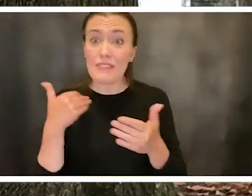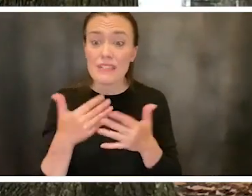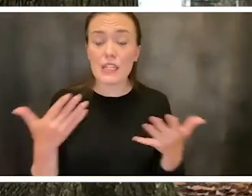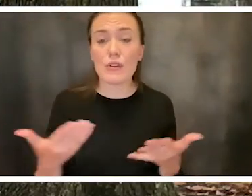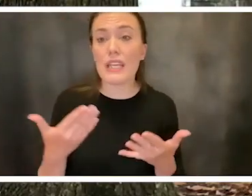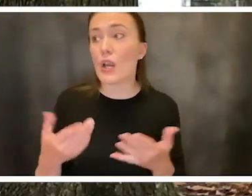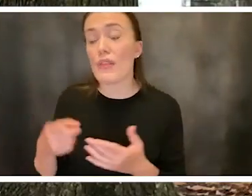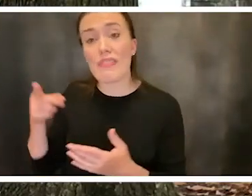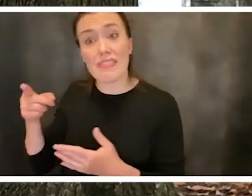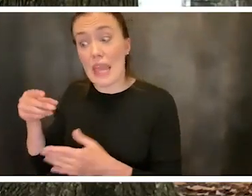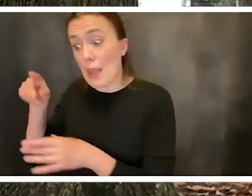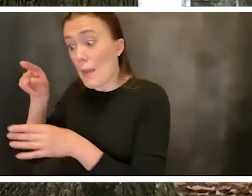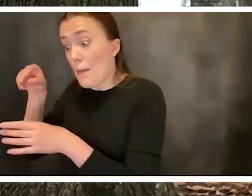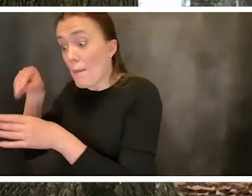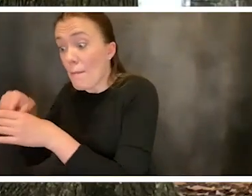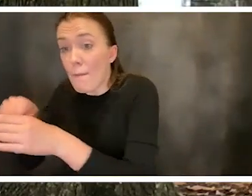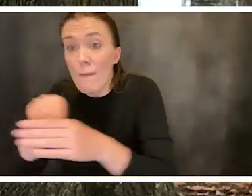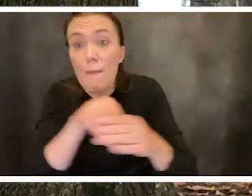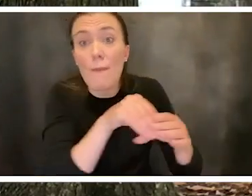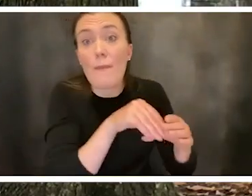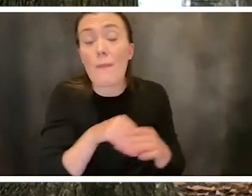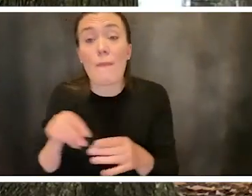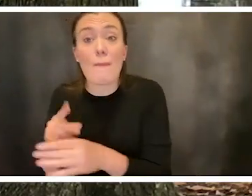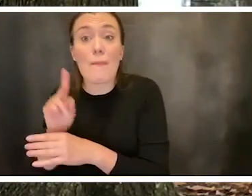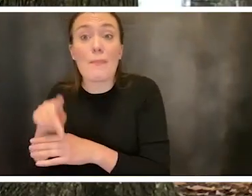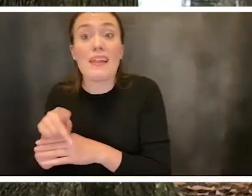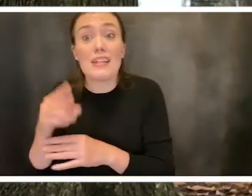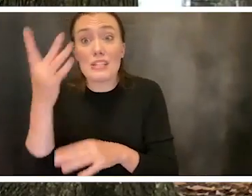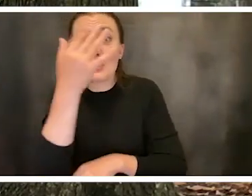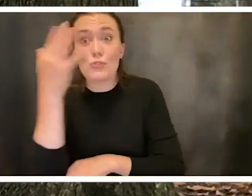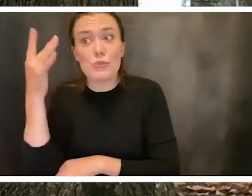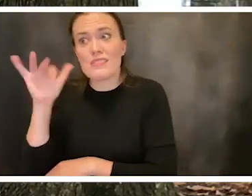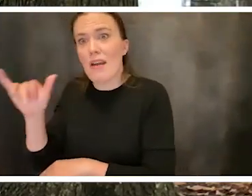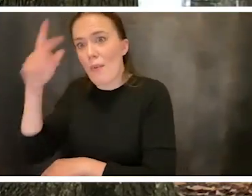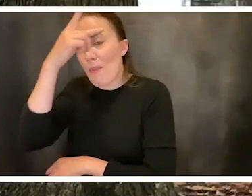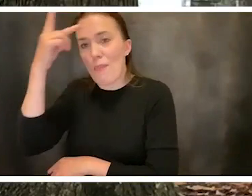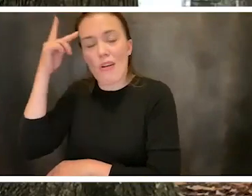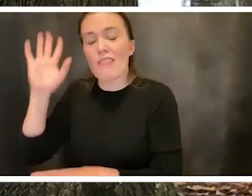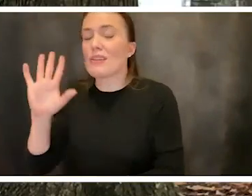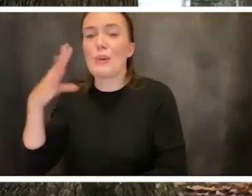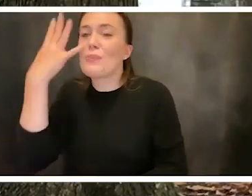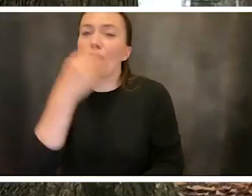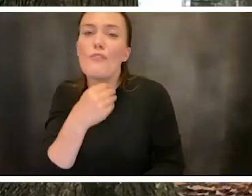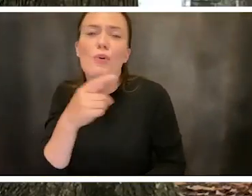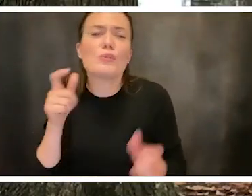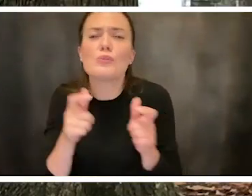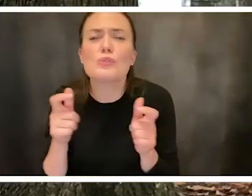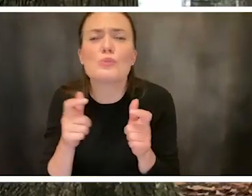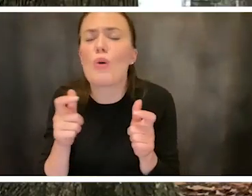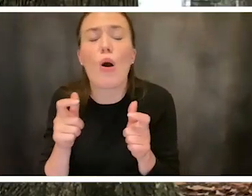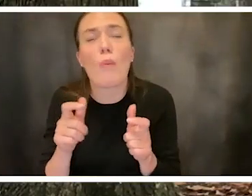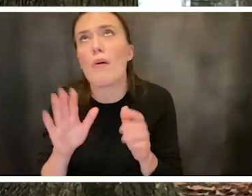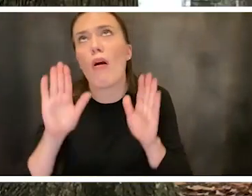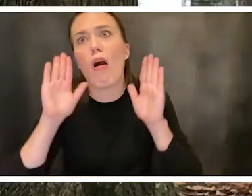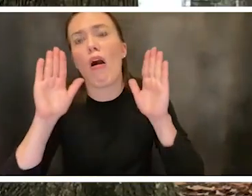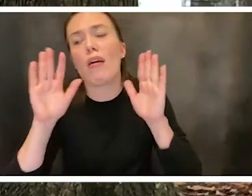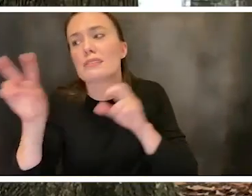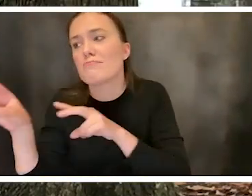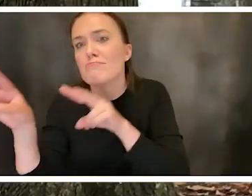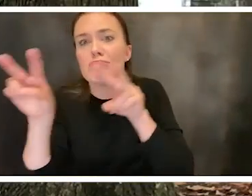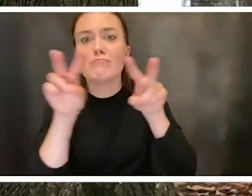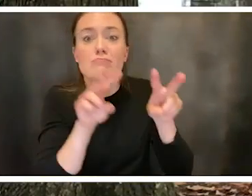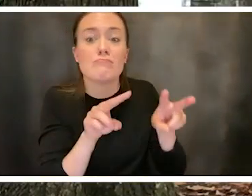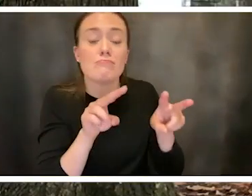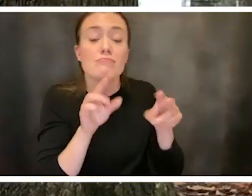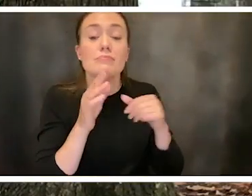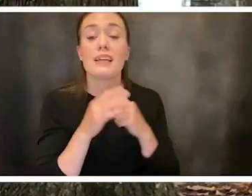museum in a way of trees. Just a wonderful little park with incredible stuff to look at. The DNR canal. It goes mm-hmm. along Lake Carnegie. I'm sure